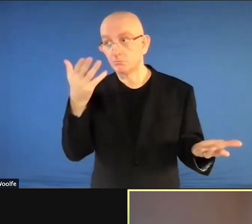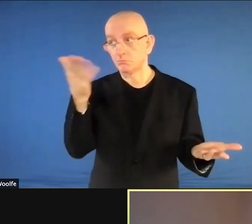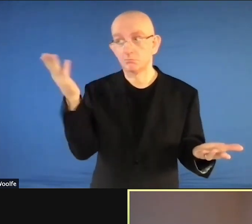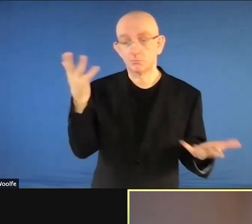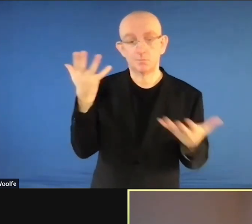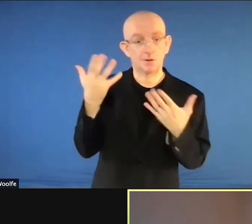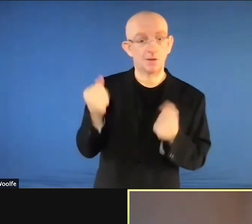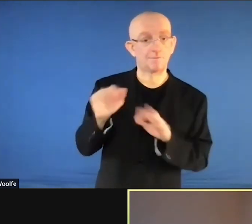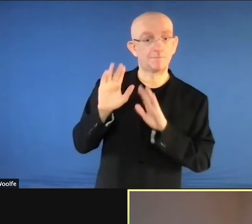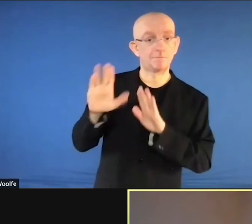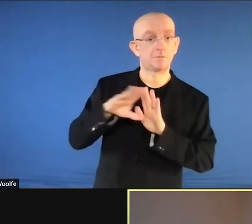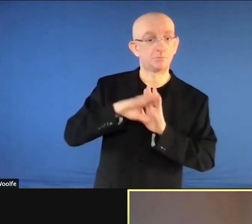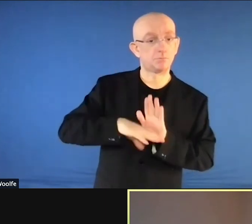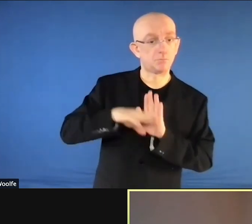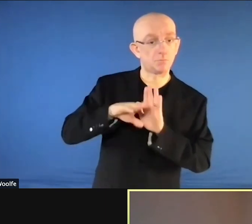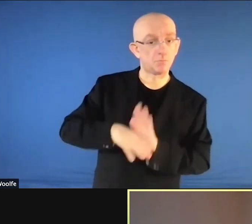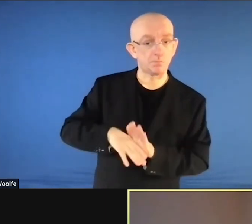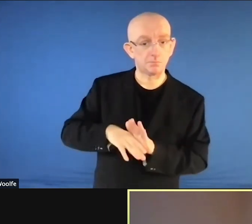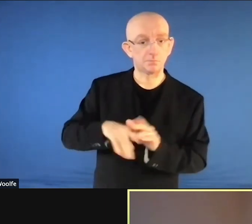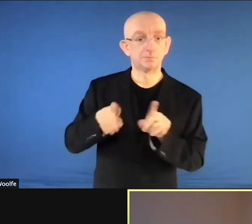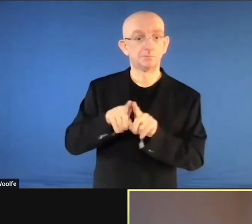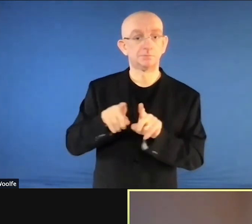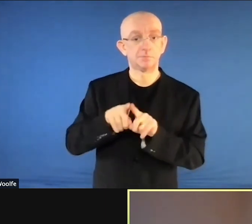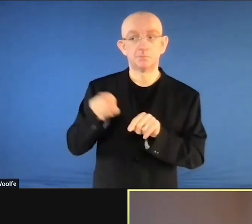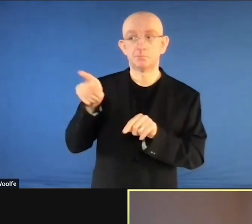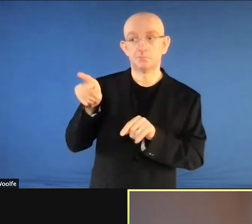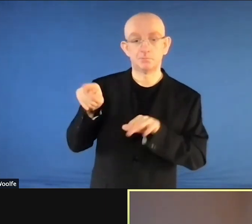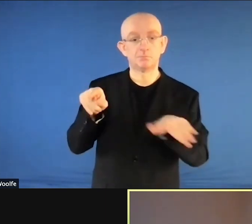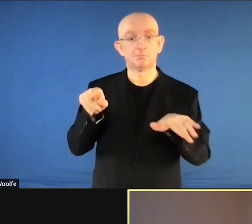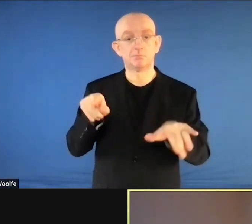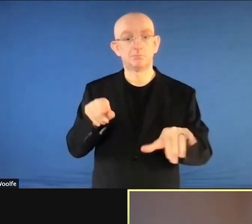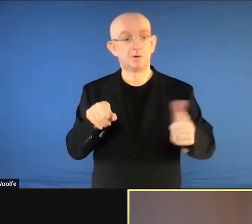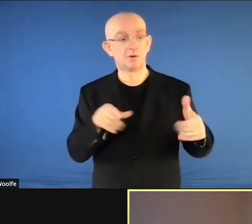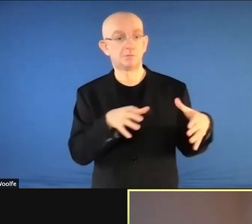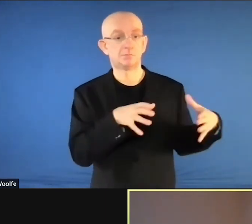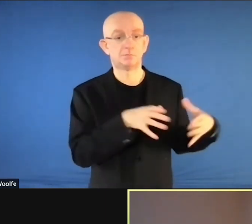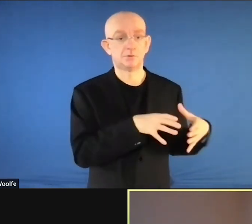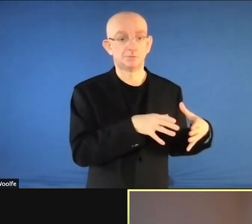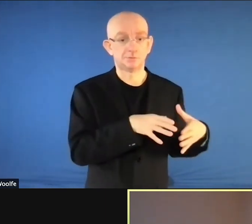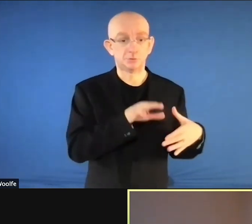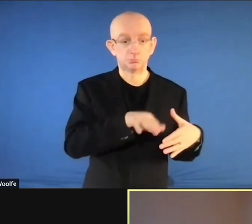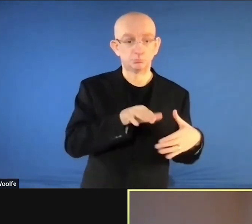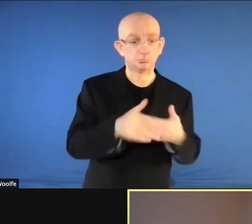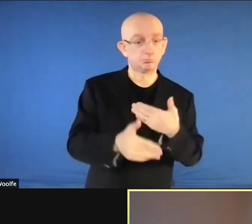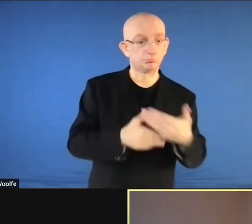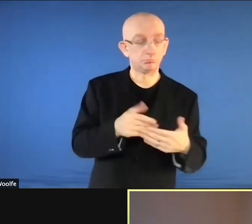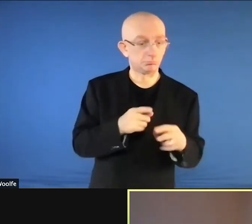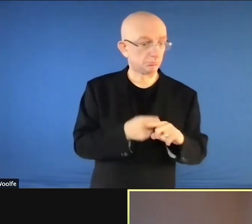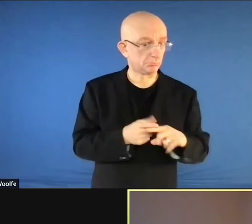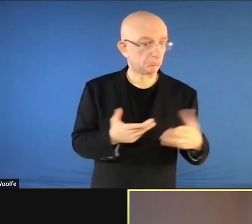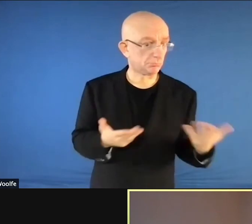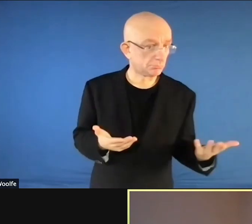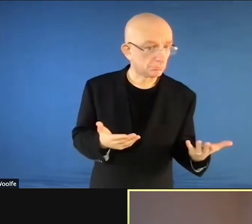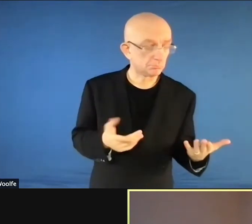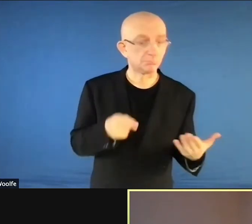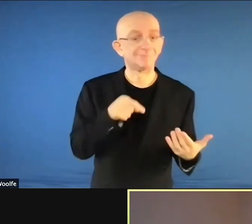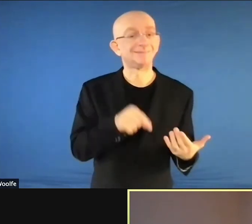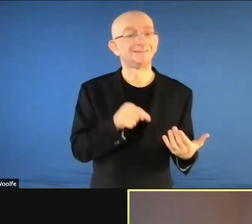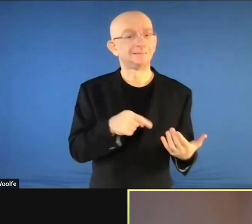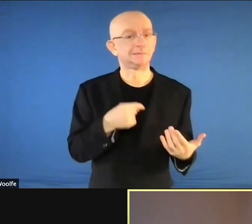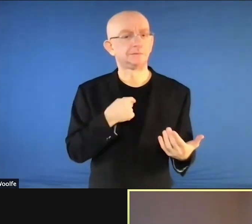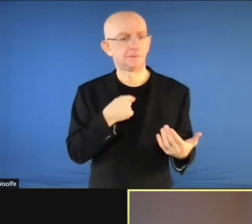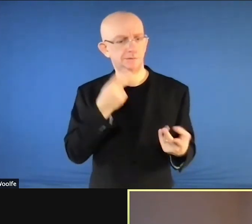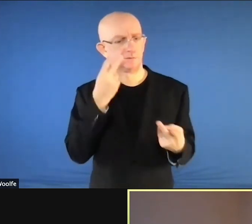that sense, I would, to be frank, I would expect that any humanitarian